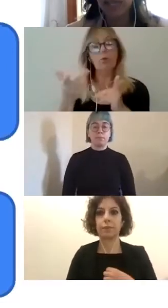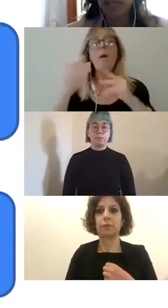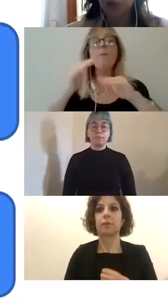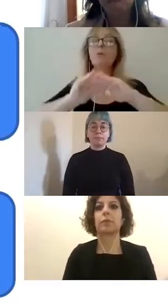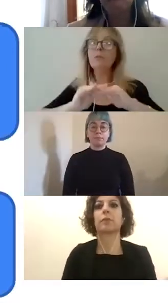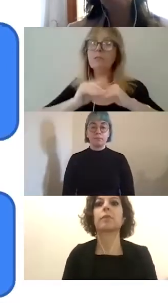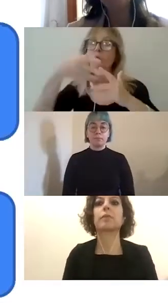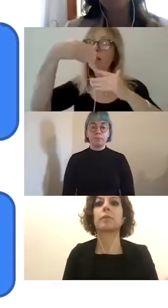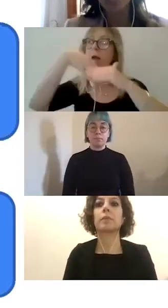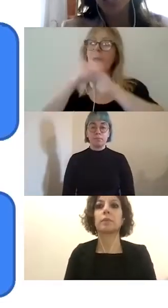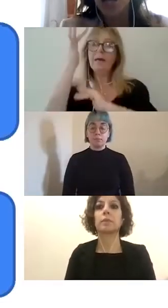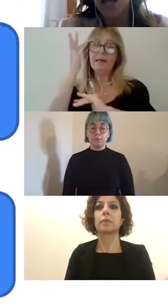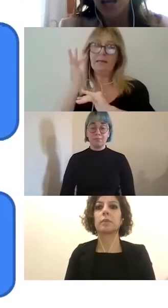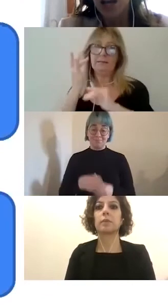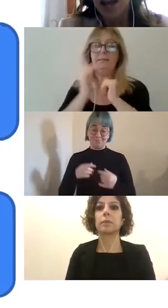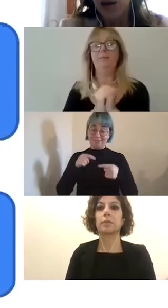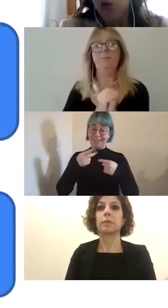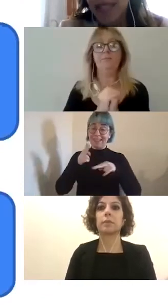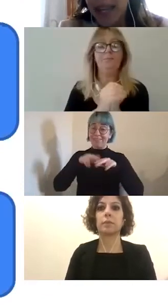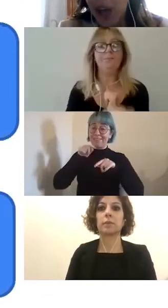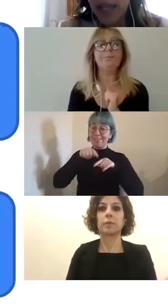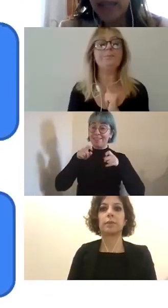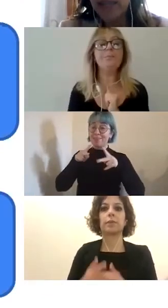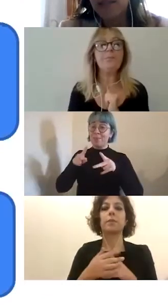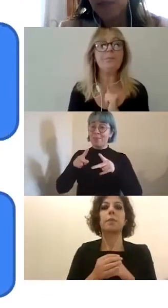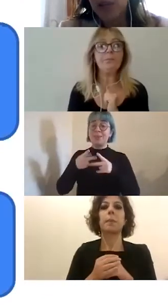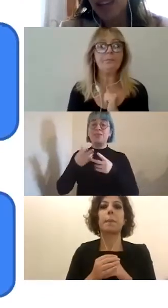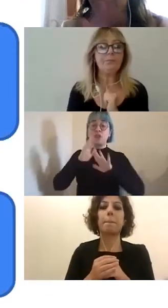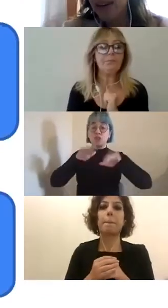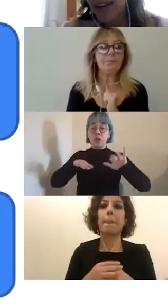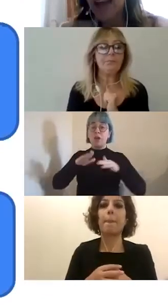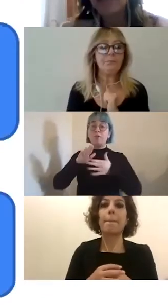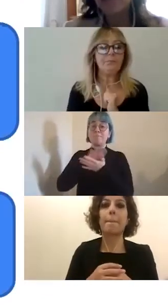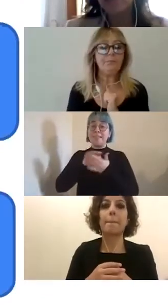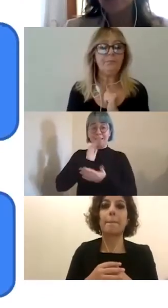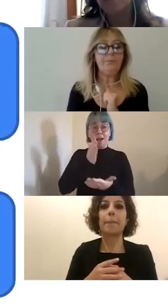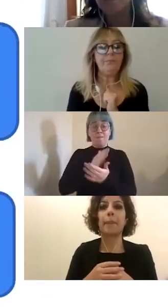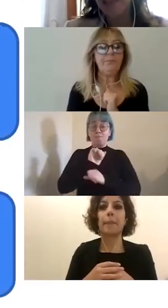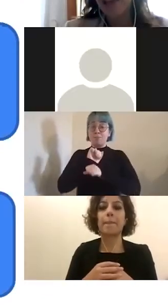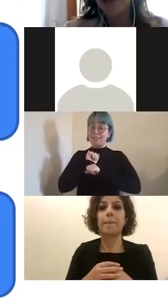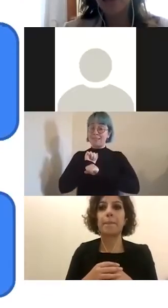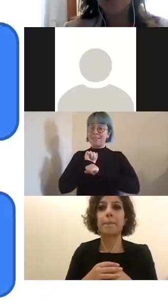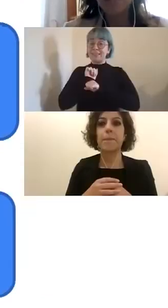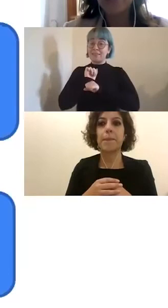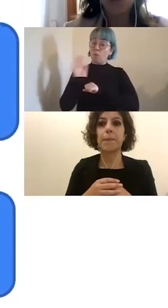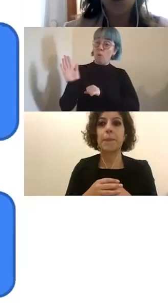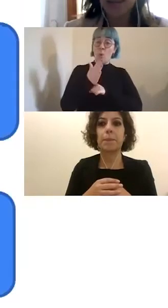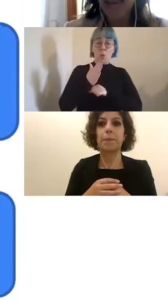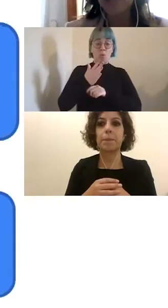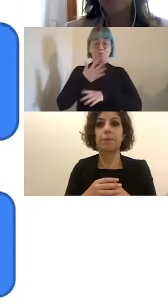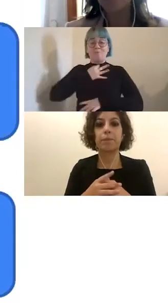In this way, the child was actually protected from all types of